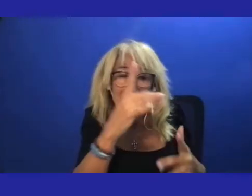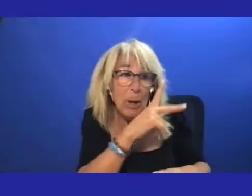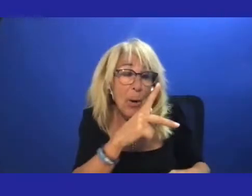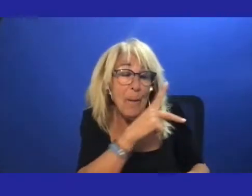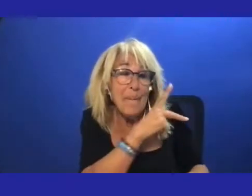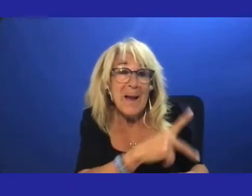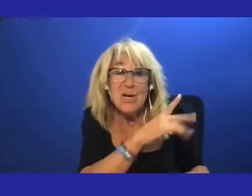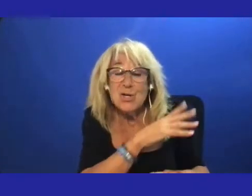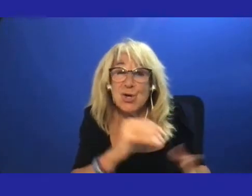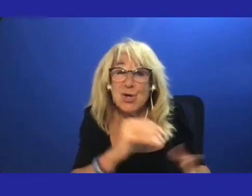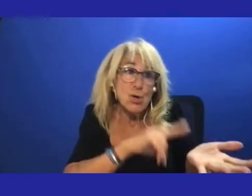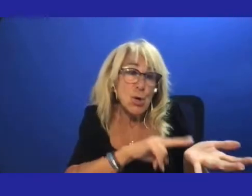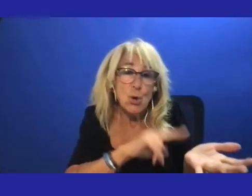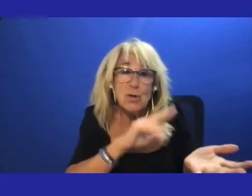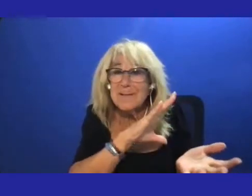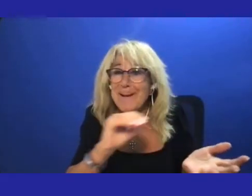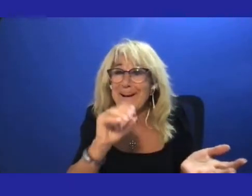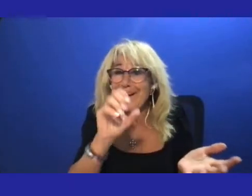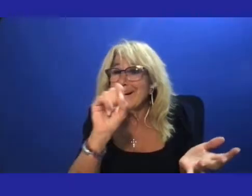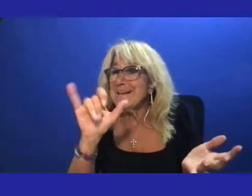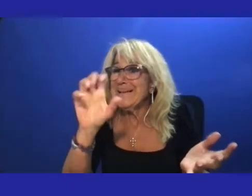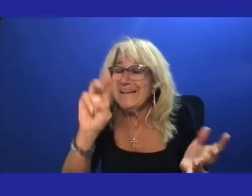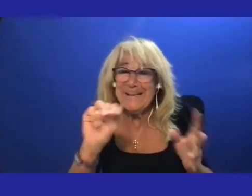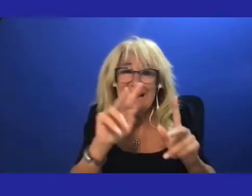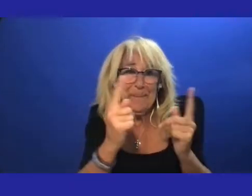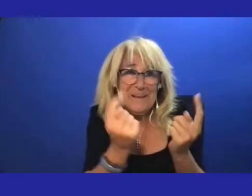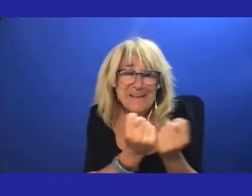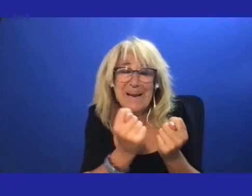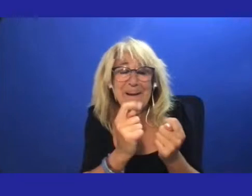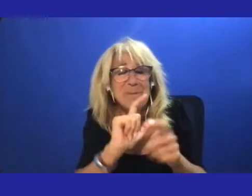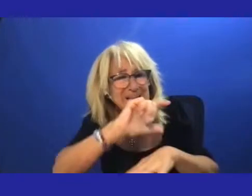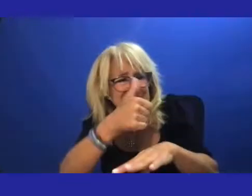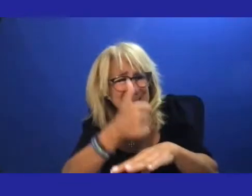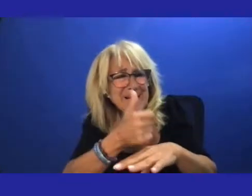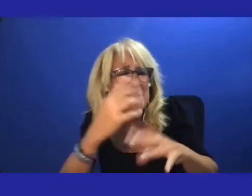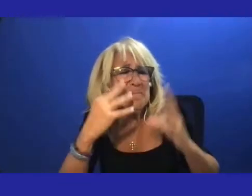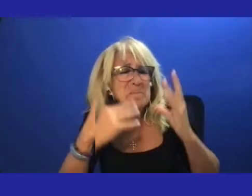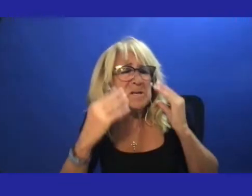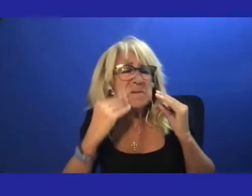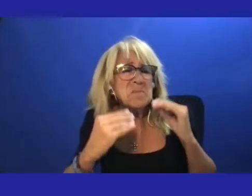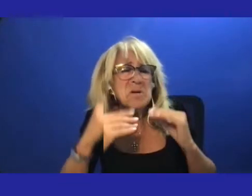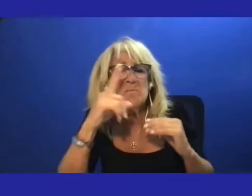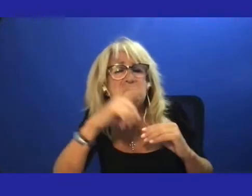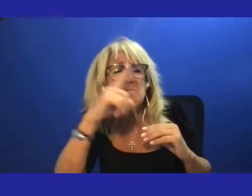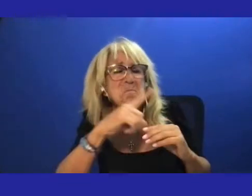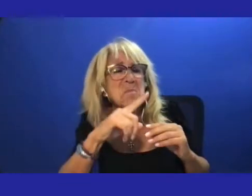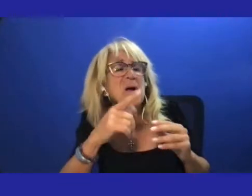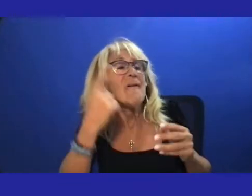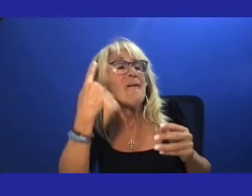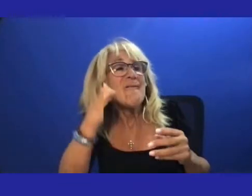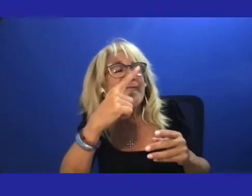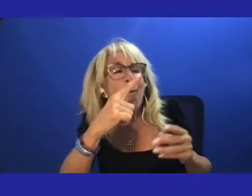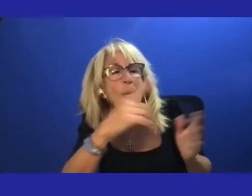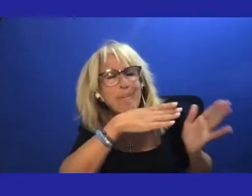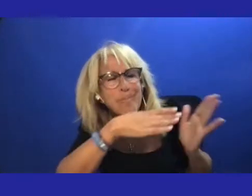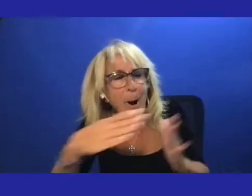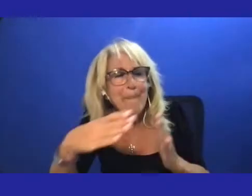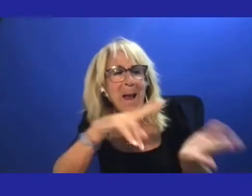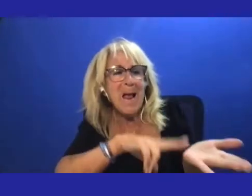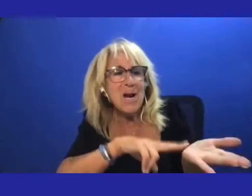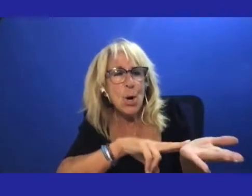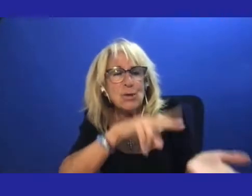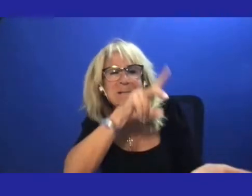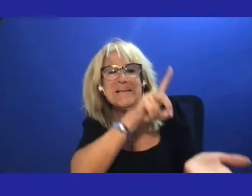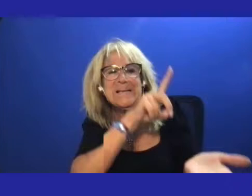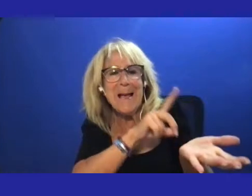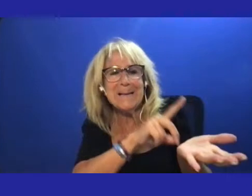working together to recreate that experience so that nurses are better prepared when they hit the floor. And since we've started those programs, we're